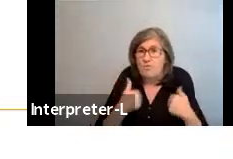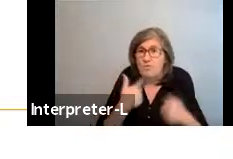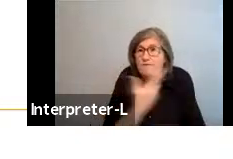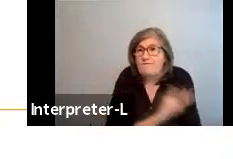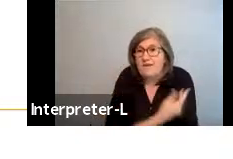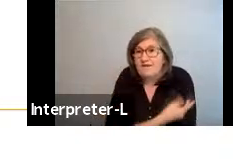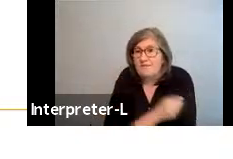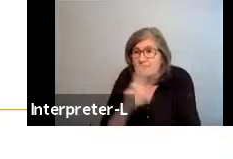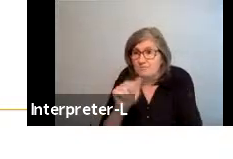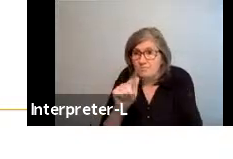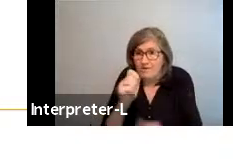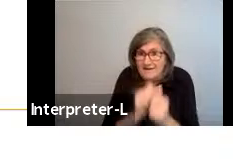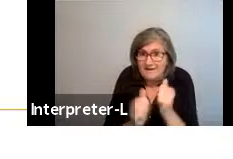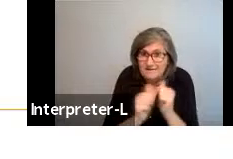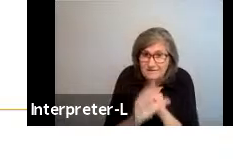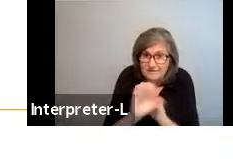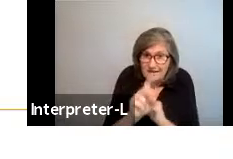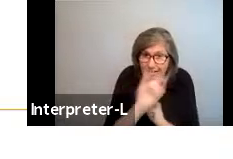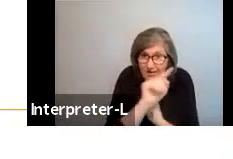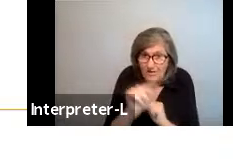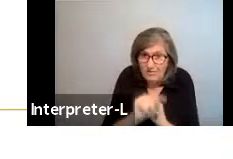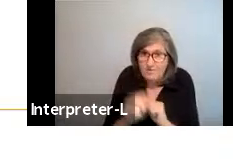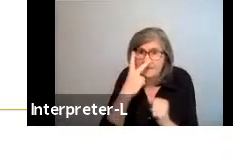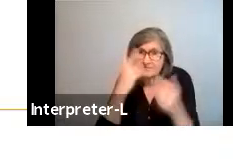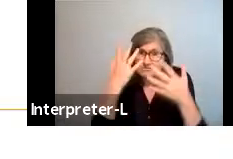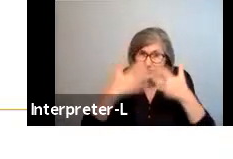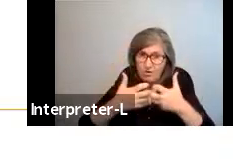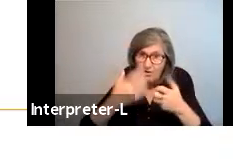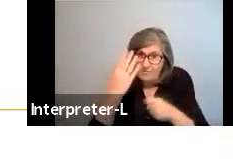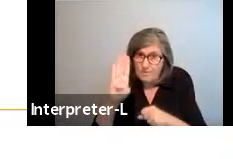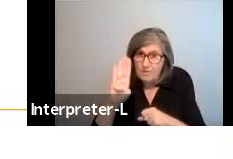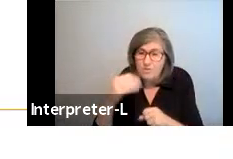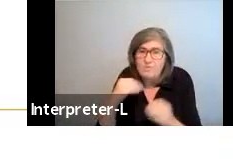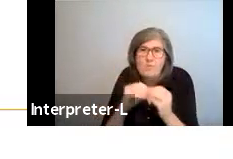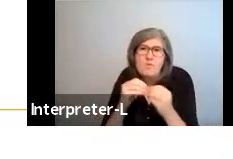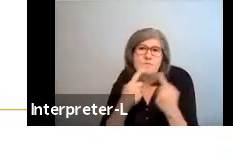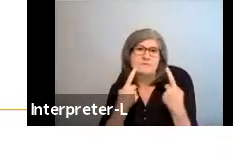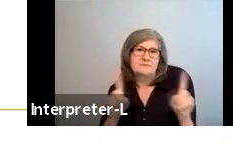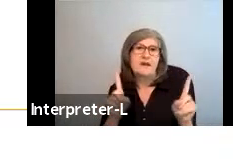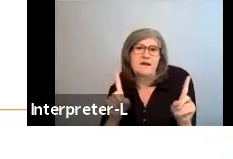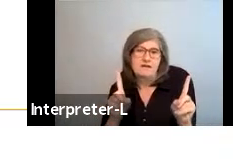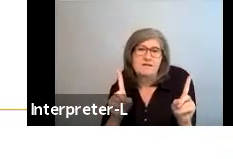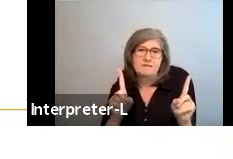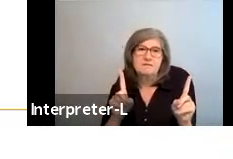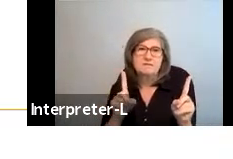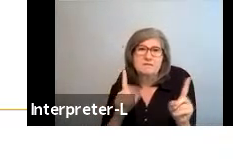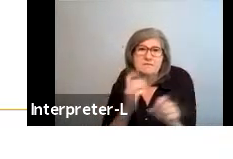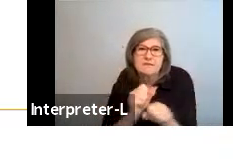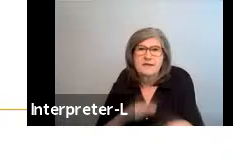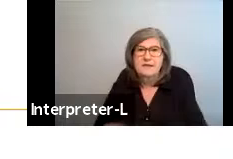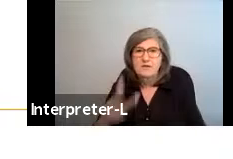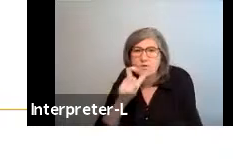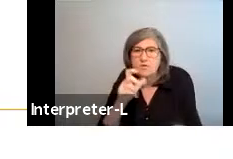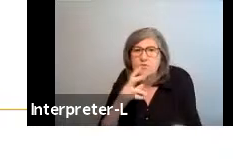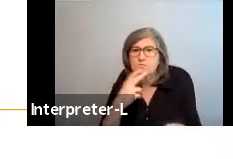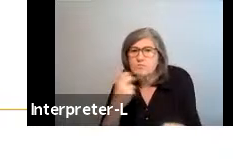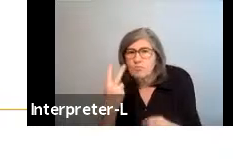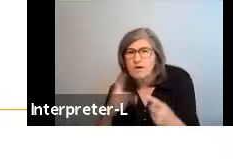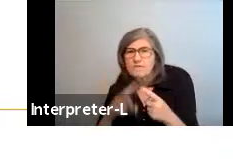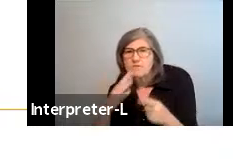by county, you can see here the darker blue counties have had more success in getting kids aged 12 to